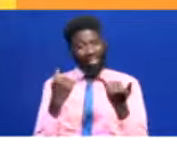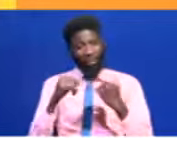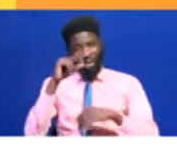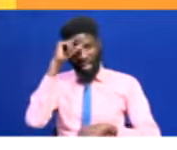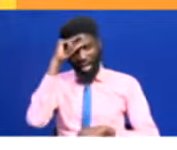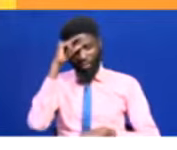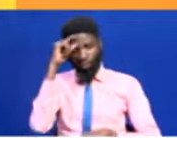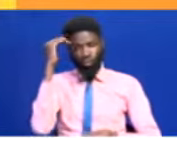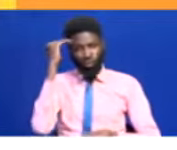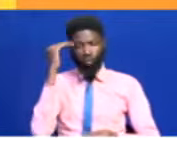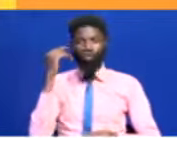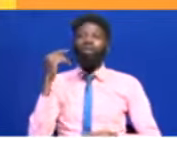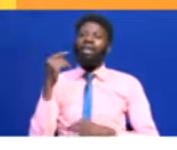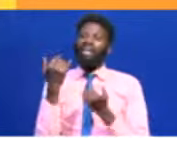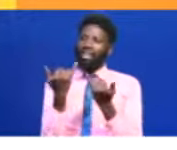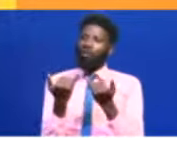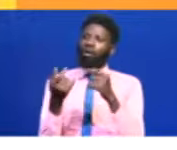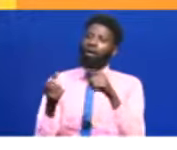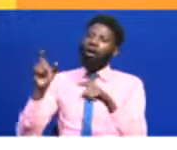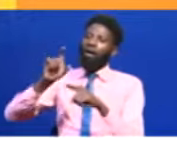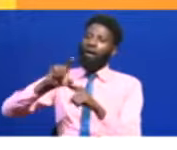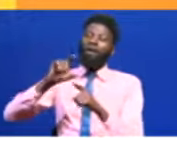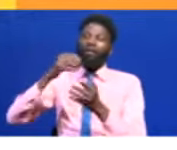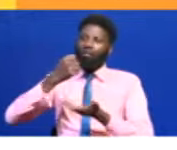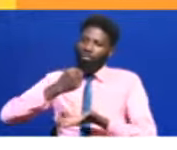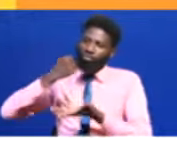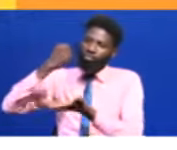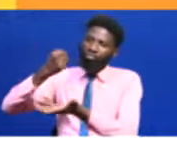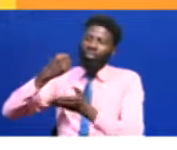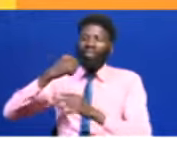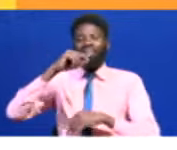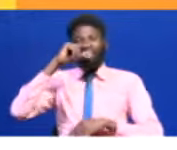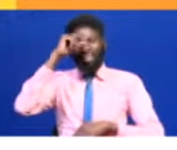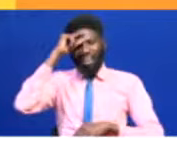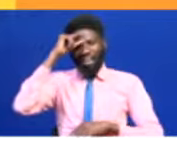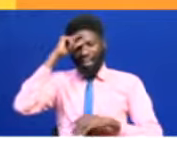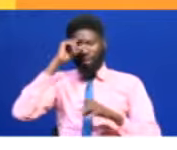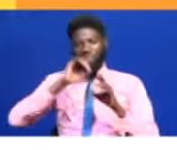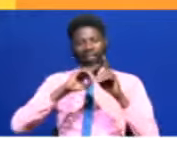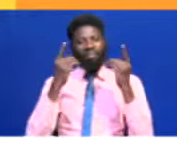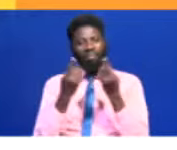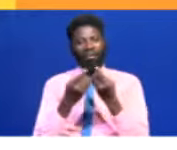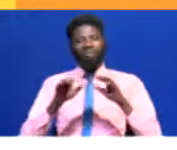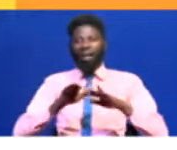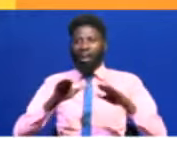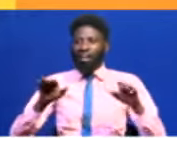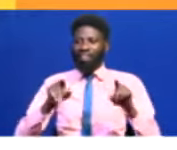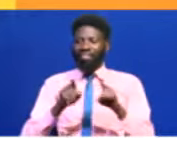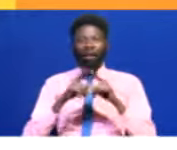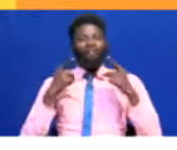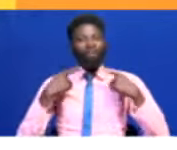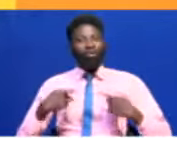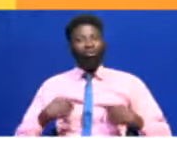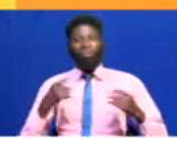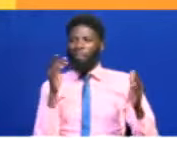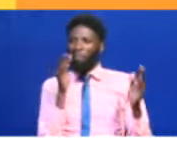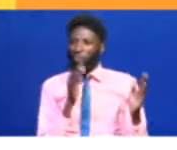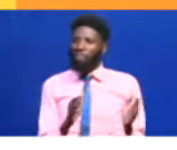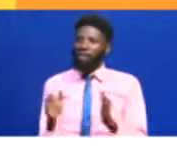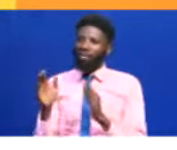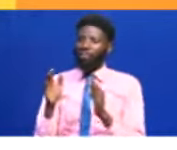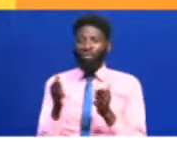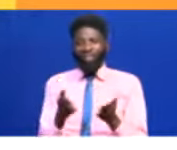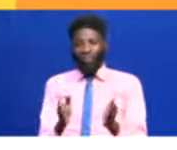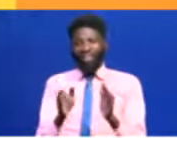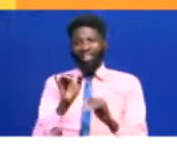funded, given more funding to the State Department of Lands and Physical Planning. And that way we